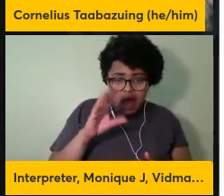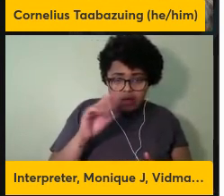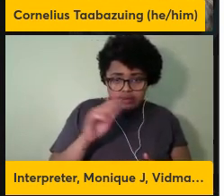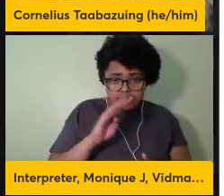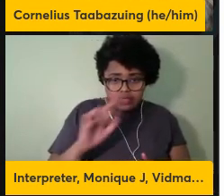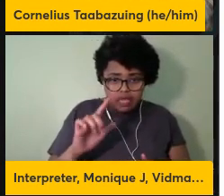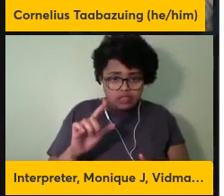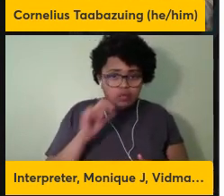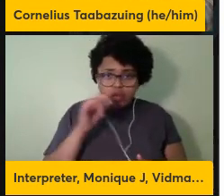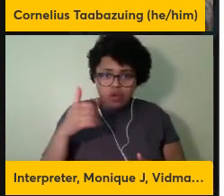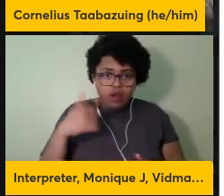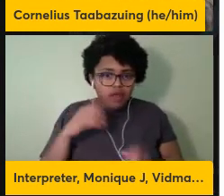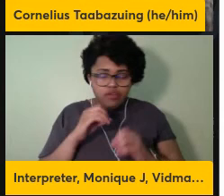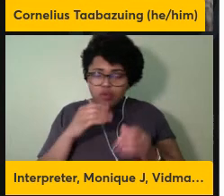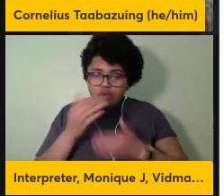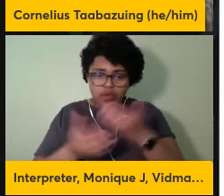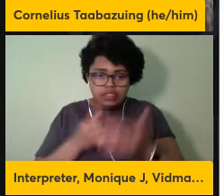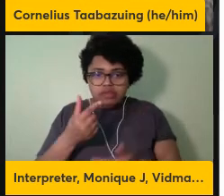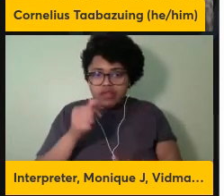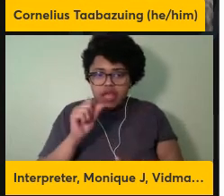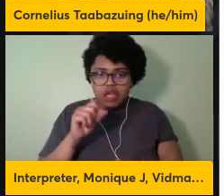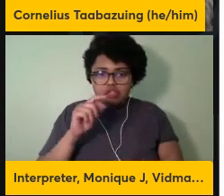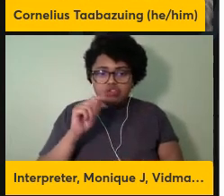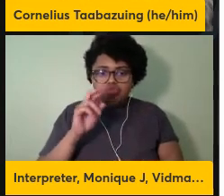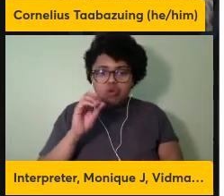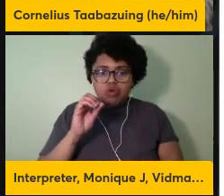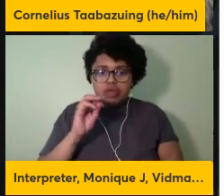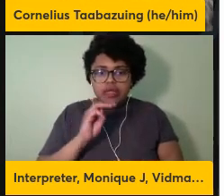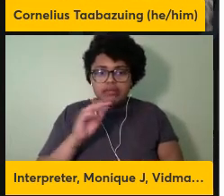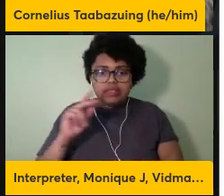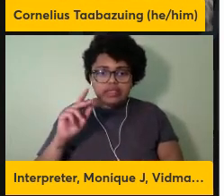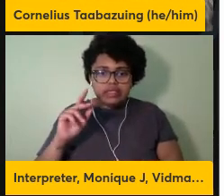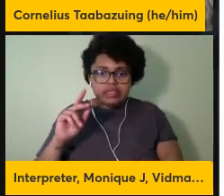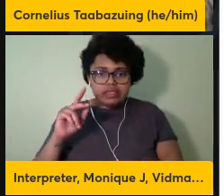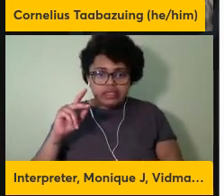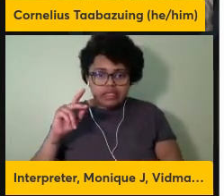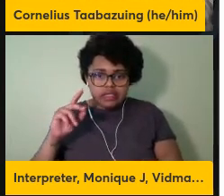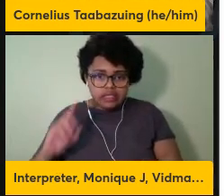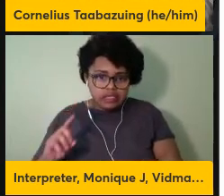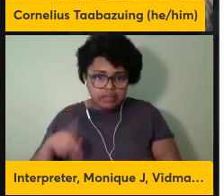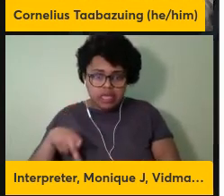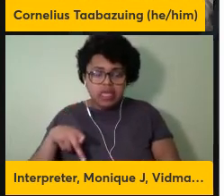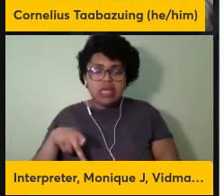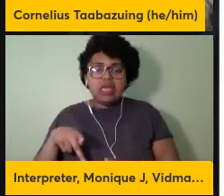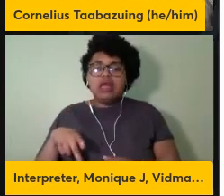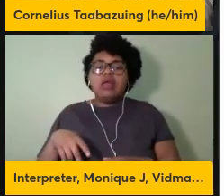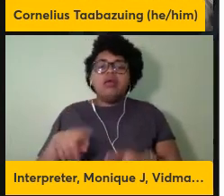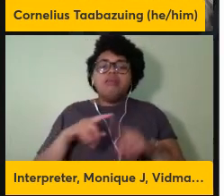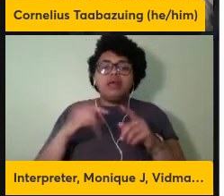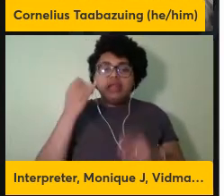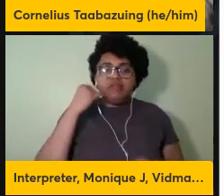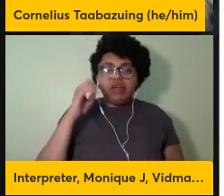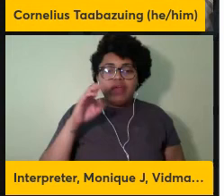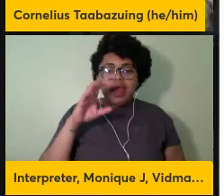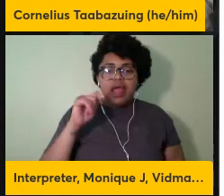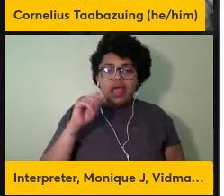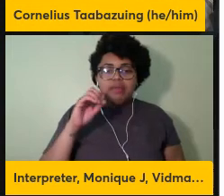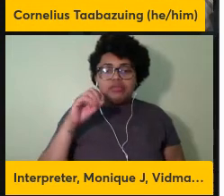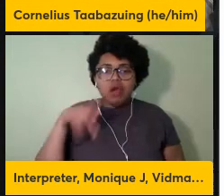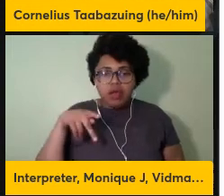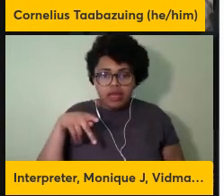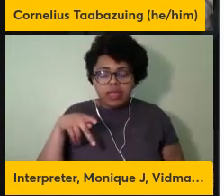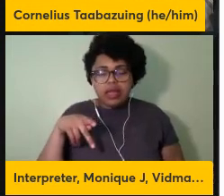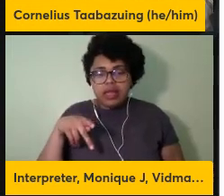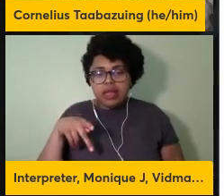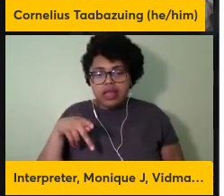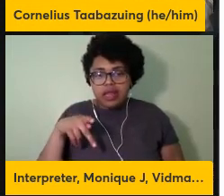see processing of gastromin D into that P30 fragment. However, if we have our apoptotic agent, we do see